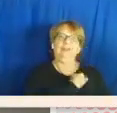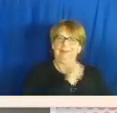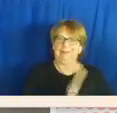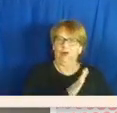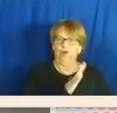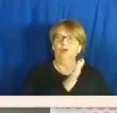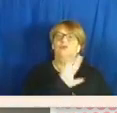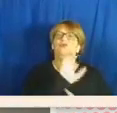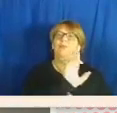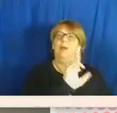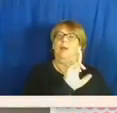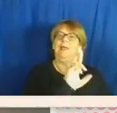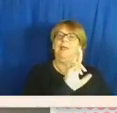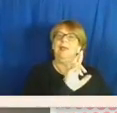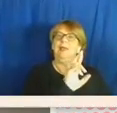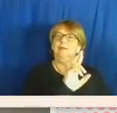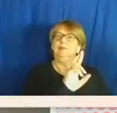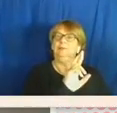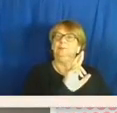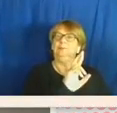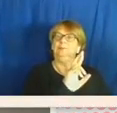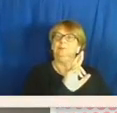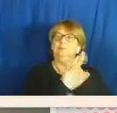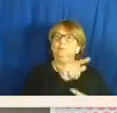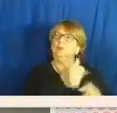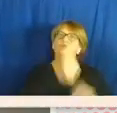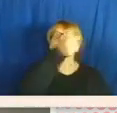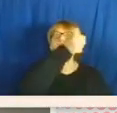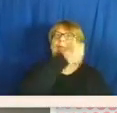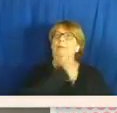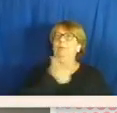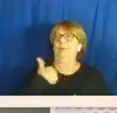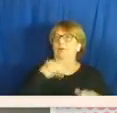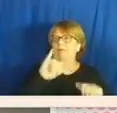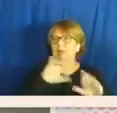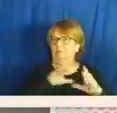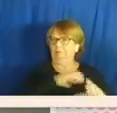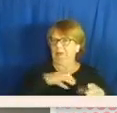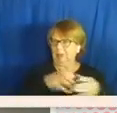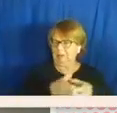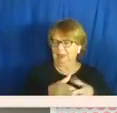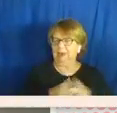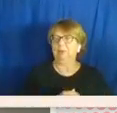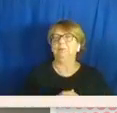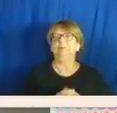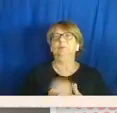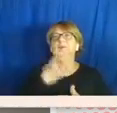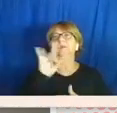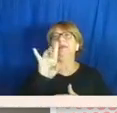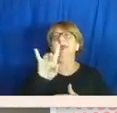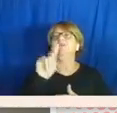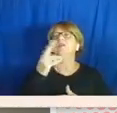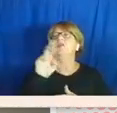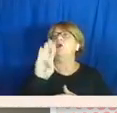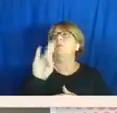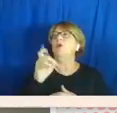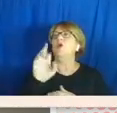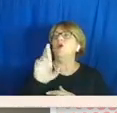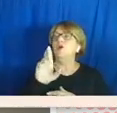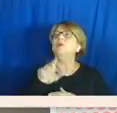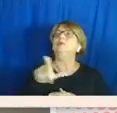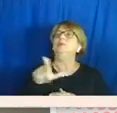Republican ranking member of the committee, David Durenberger, who was a member of the